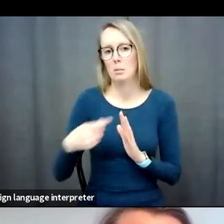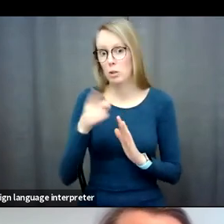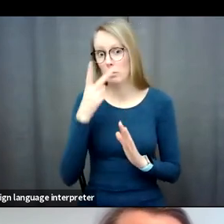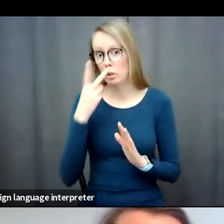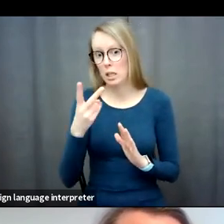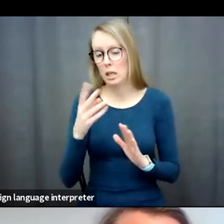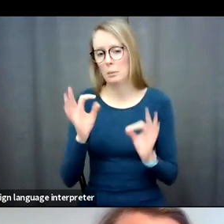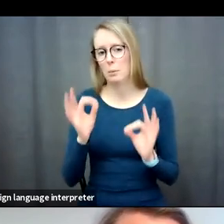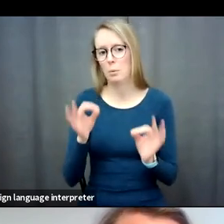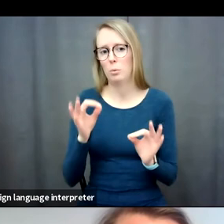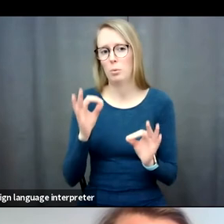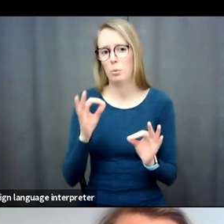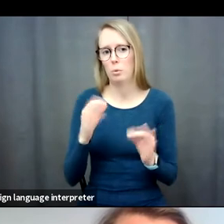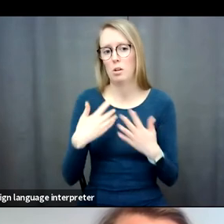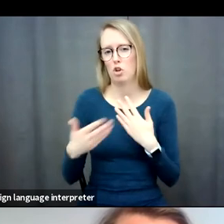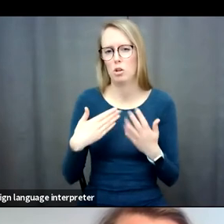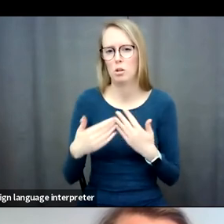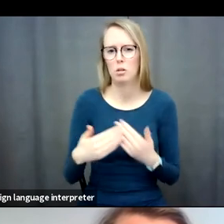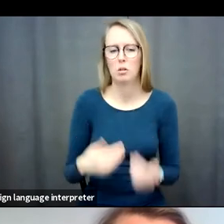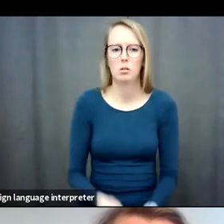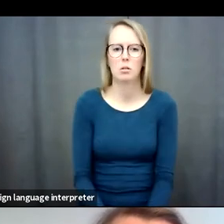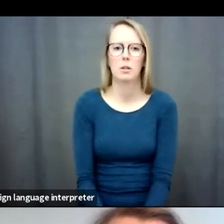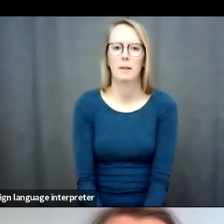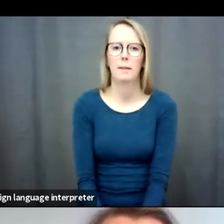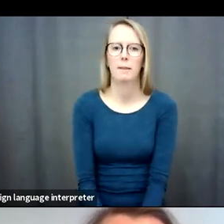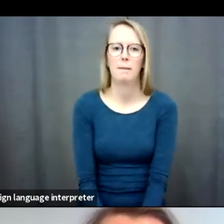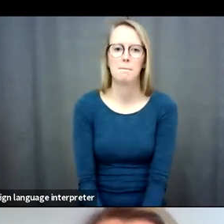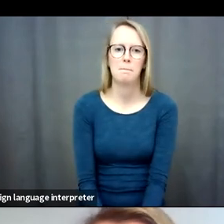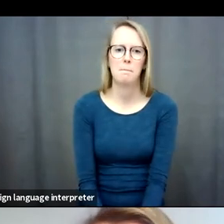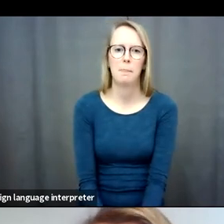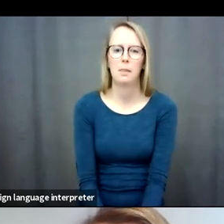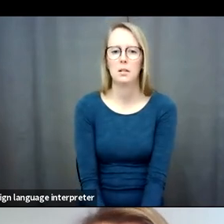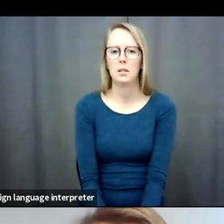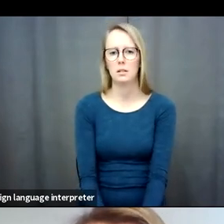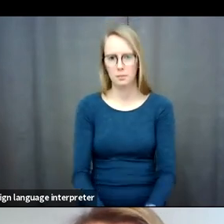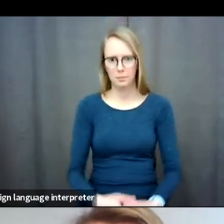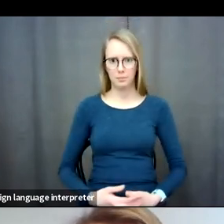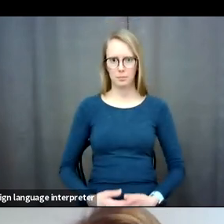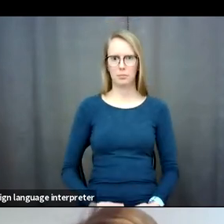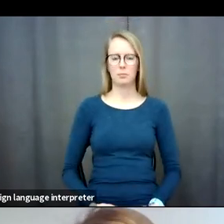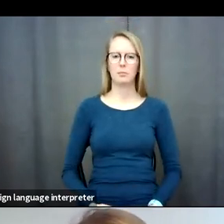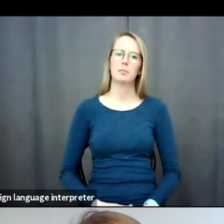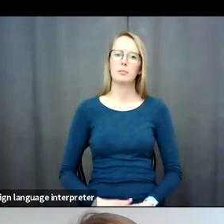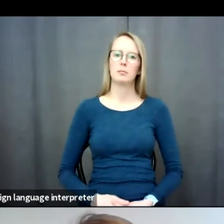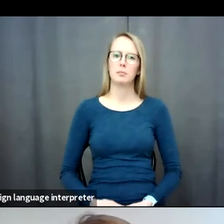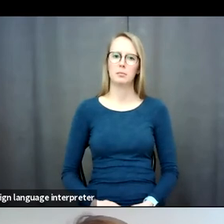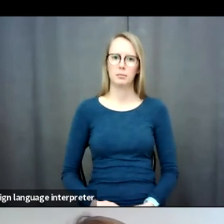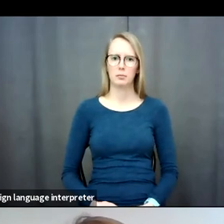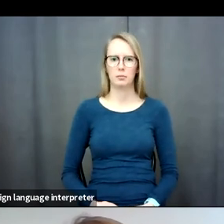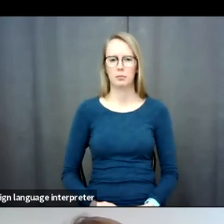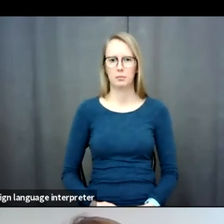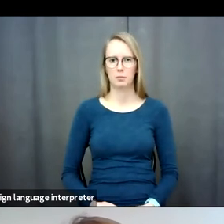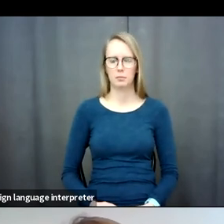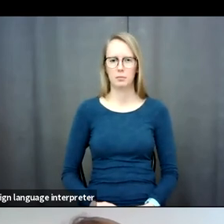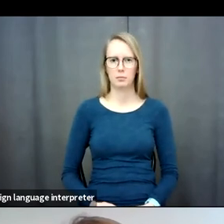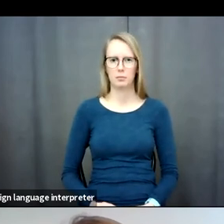for yourself how this was made. Jeg synes at du veldig modig som forteller det som du forteller. Og her det